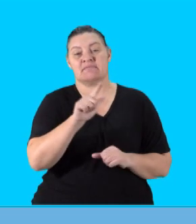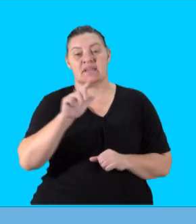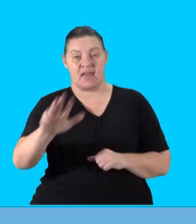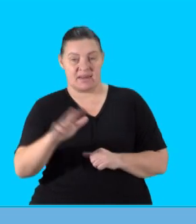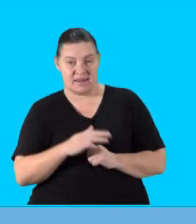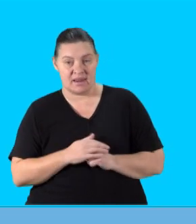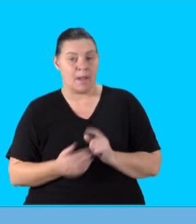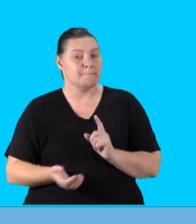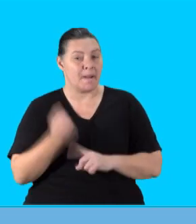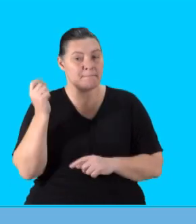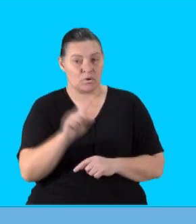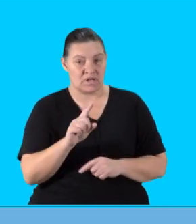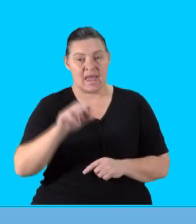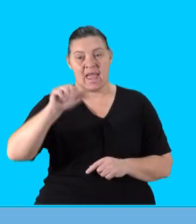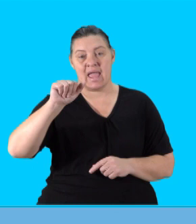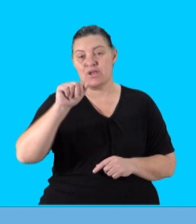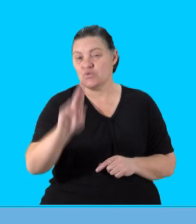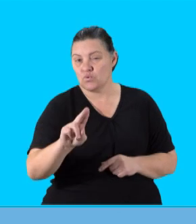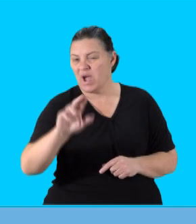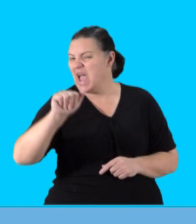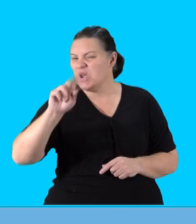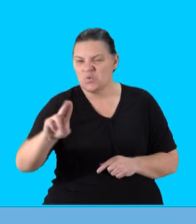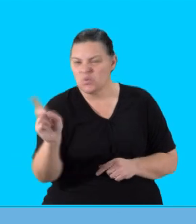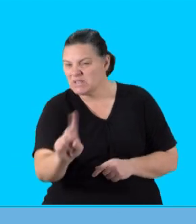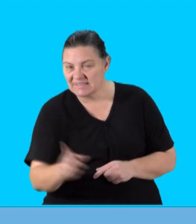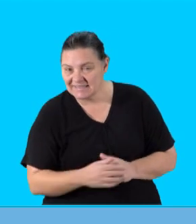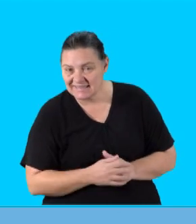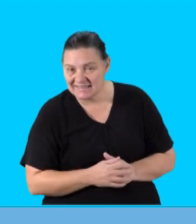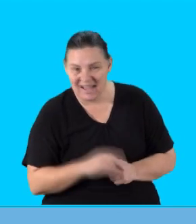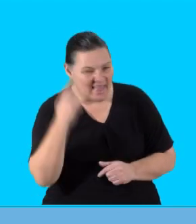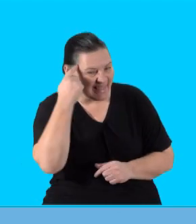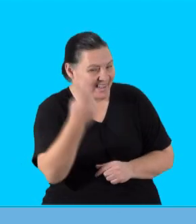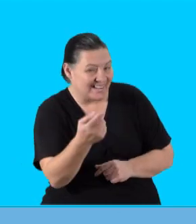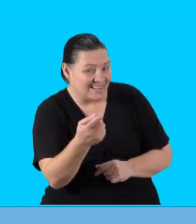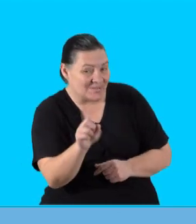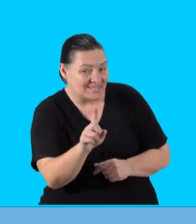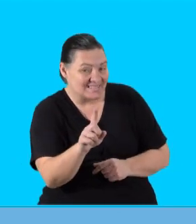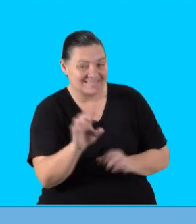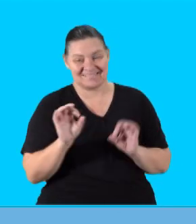79. And there what you find is Au. And what is Au, can you guess?